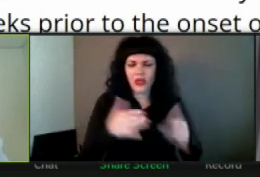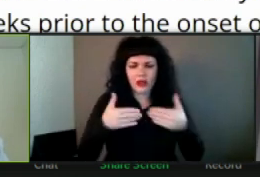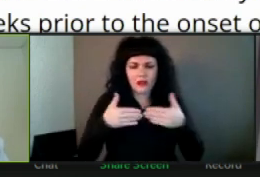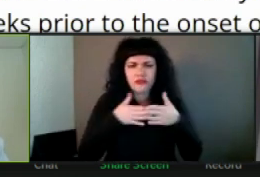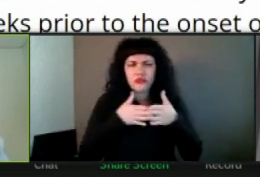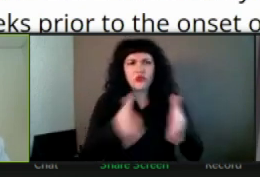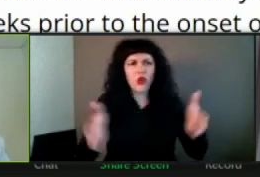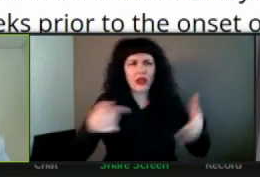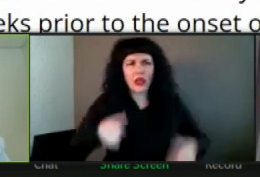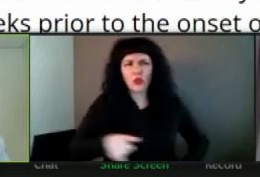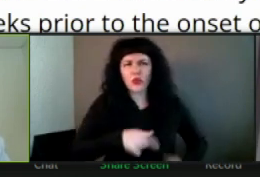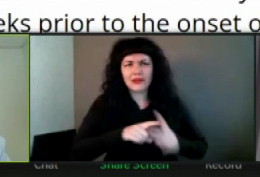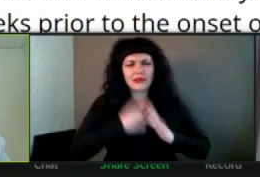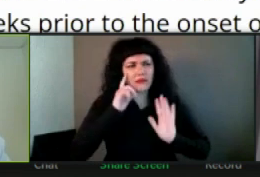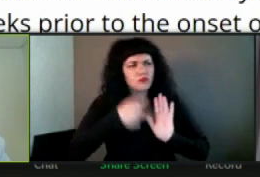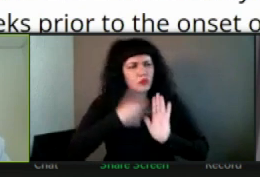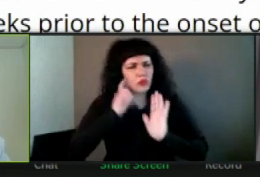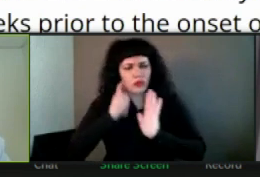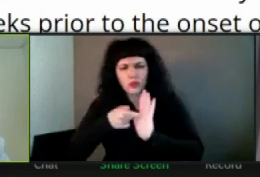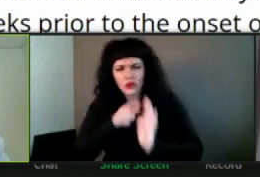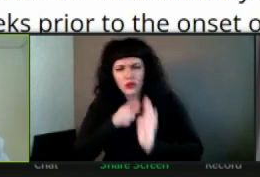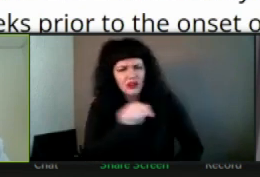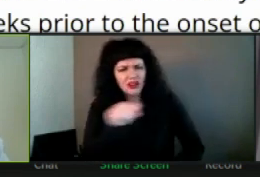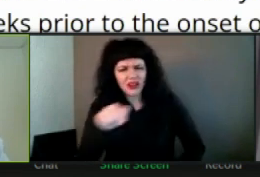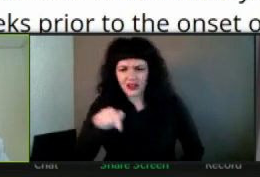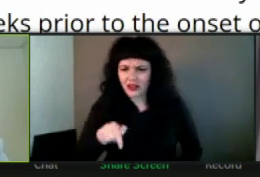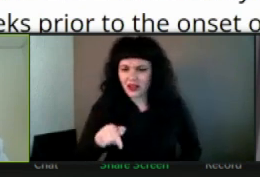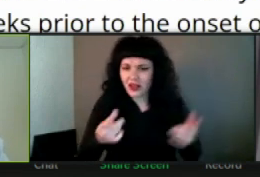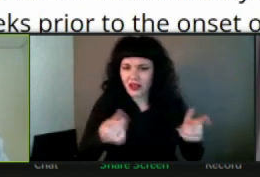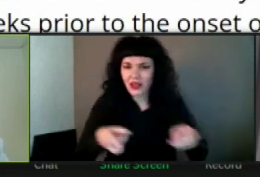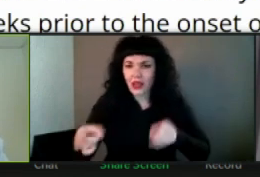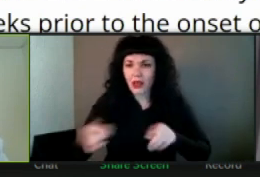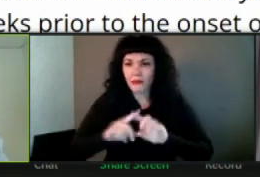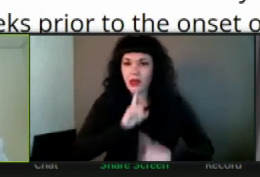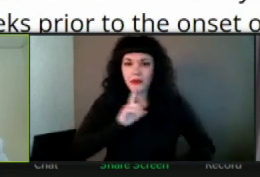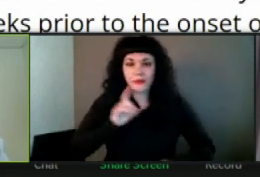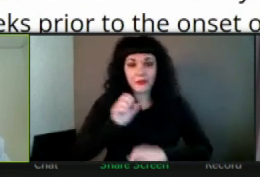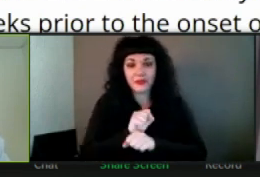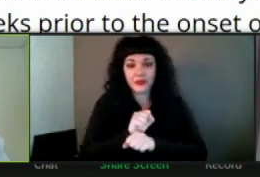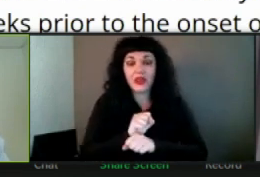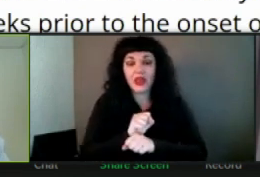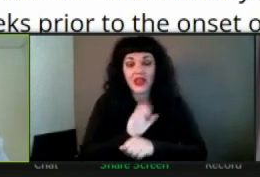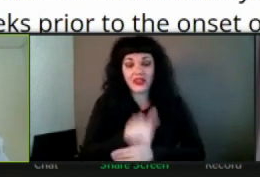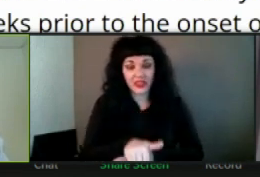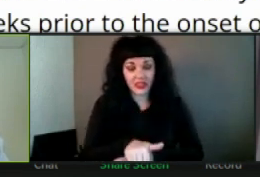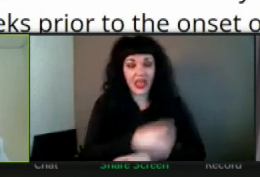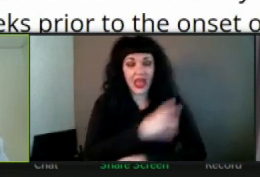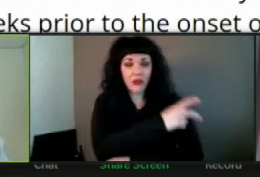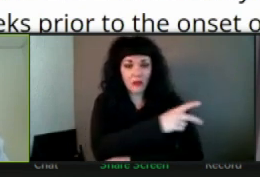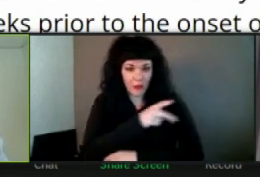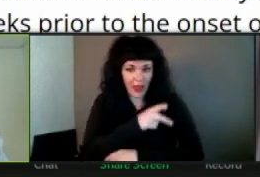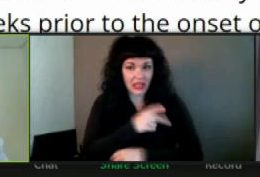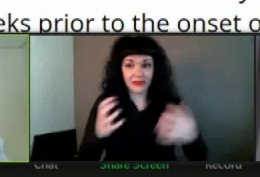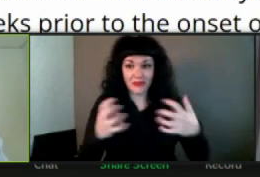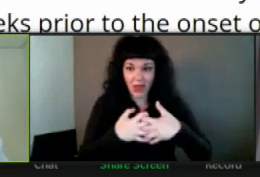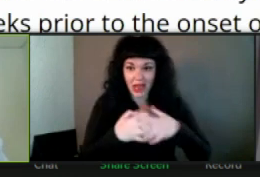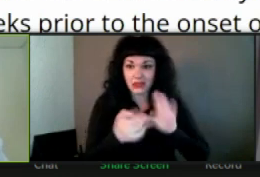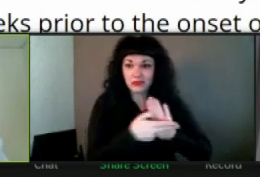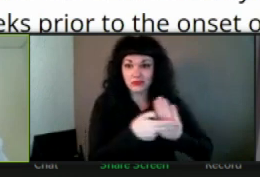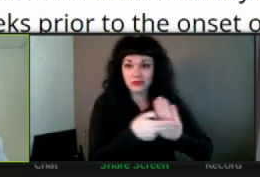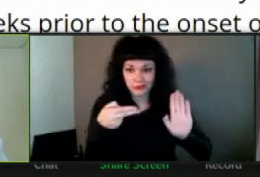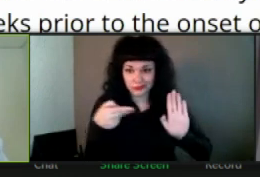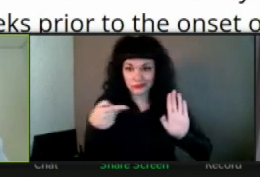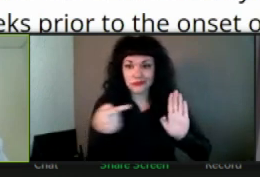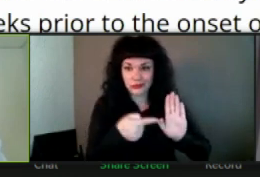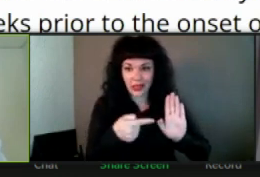this patient met these, what are called clinical criteria for this syndrome. And he was positive